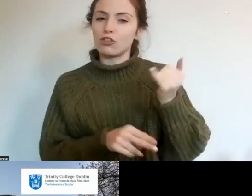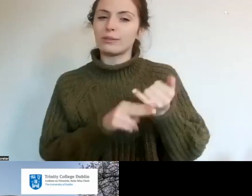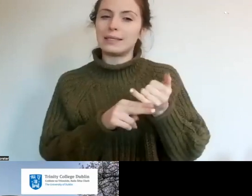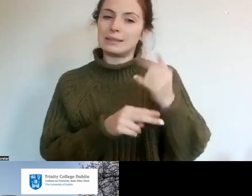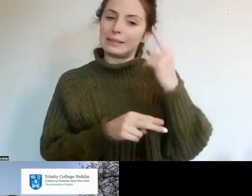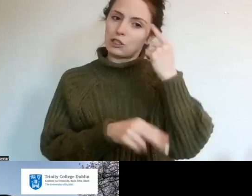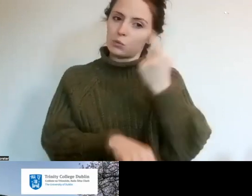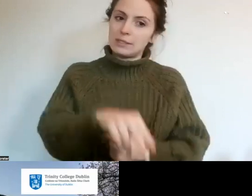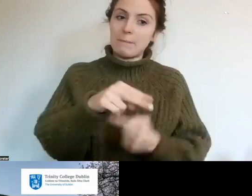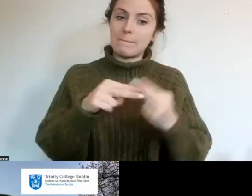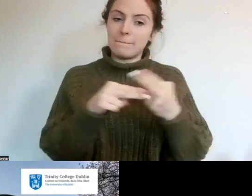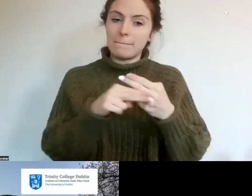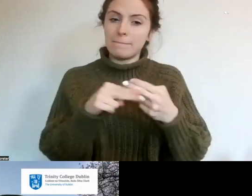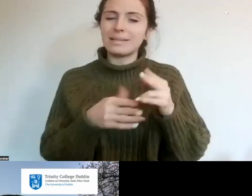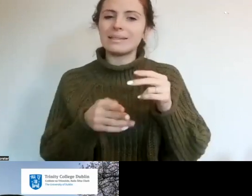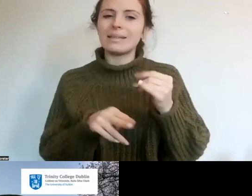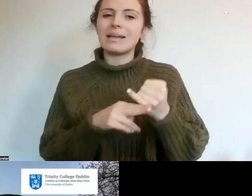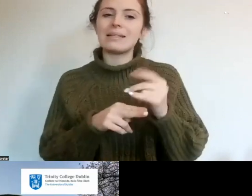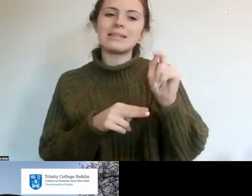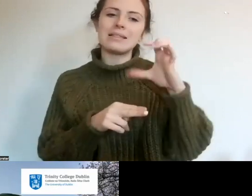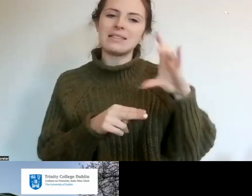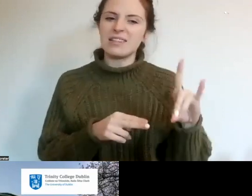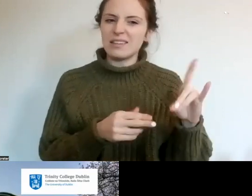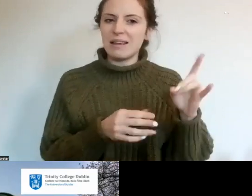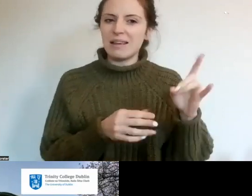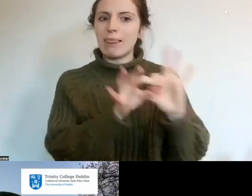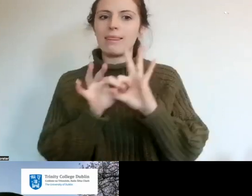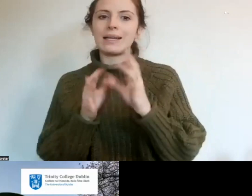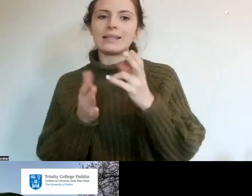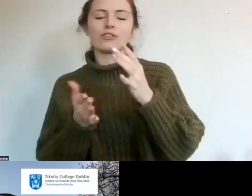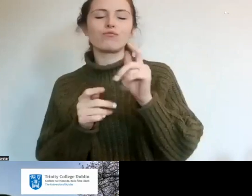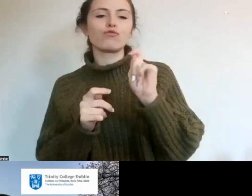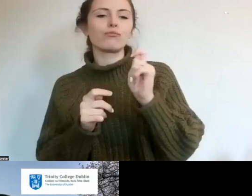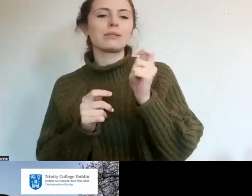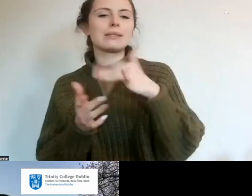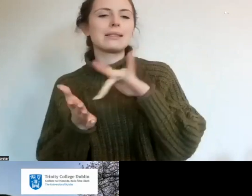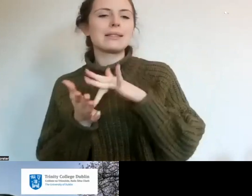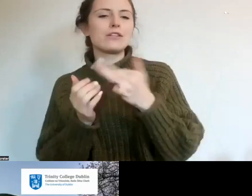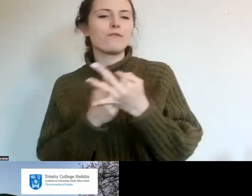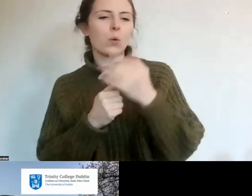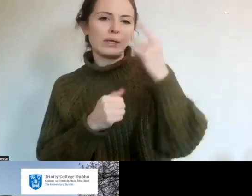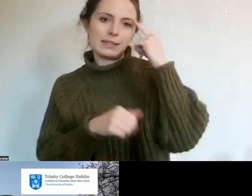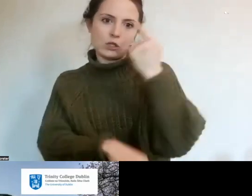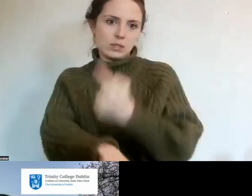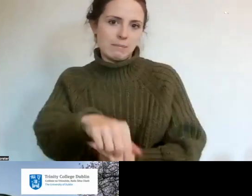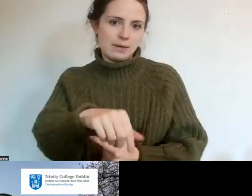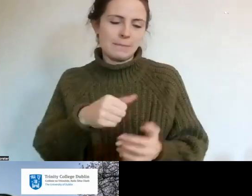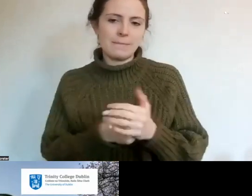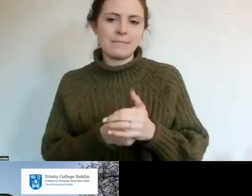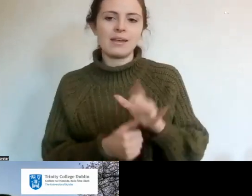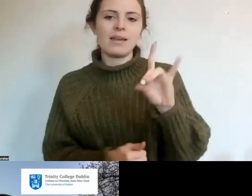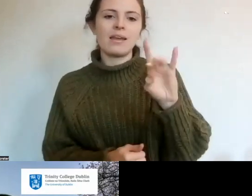School of Nursing and Midwifery in Trinity College and linked to Trinity Centre for Aging and Intellectual Disability. Helena Connors is